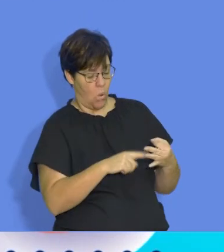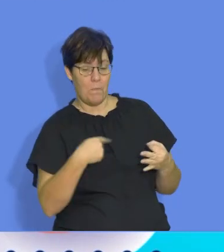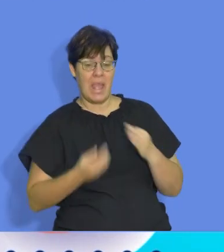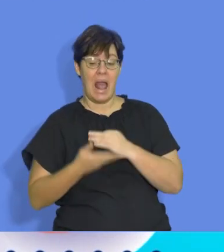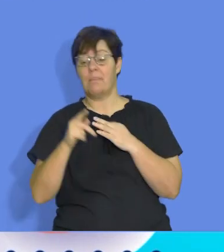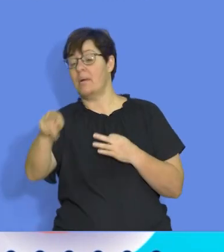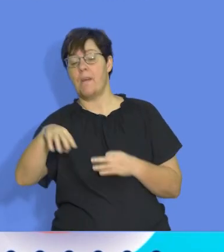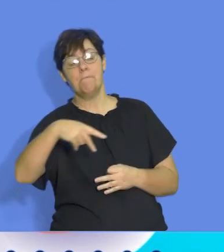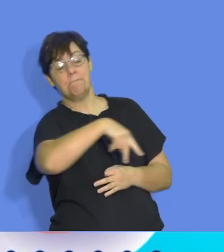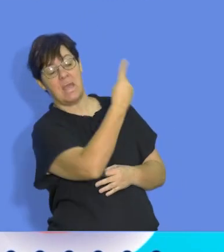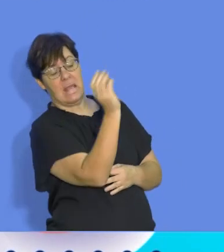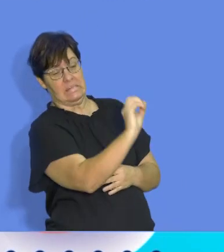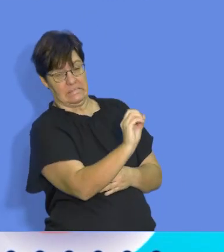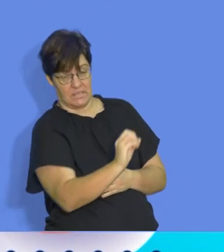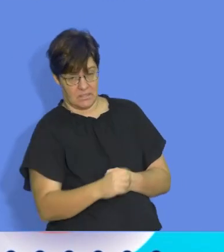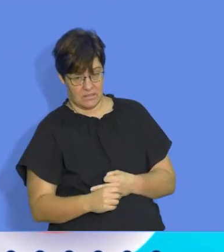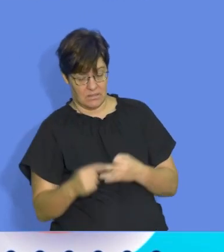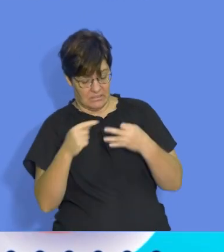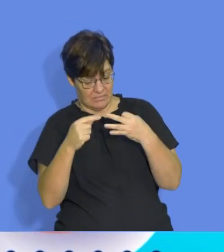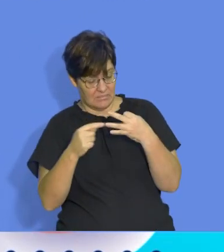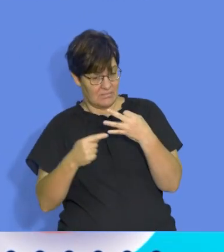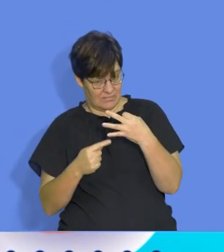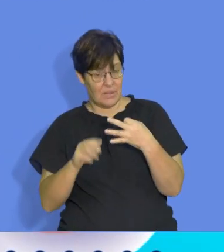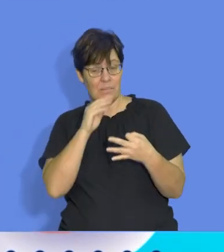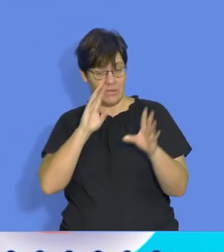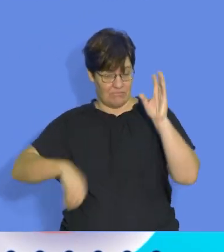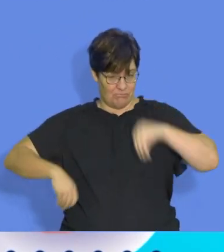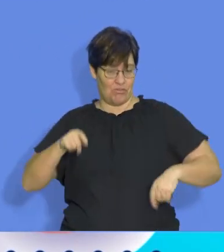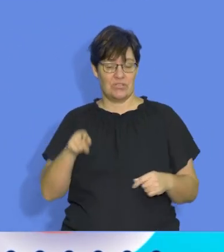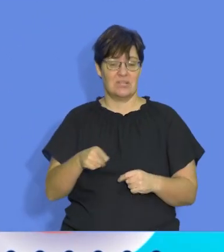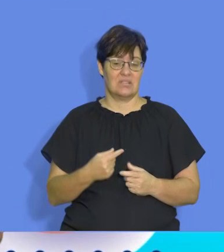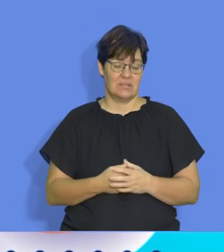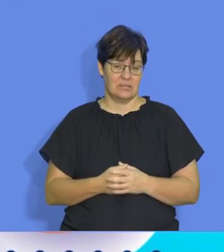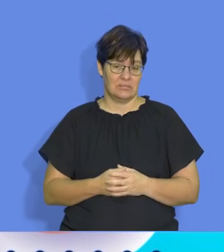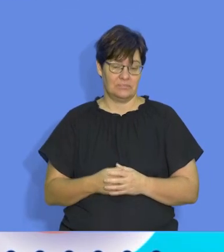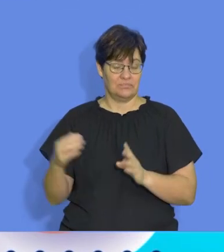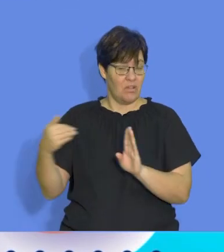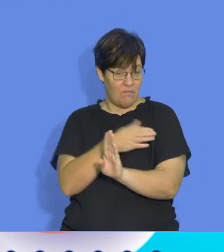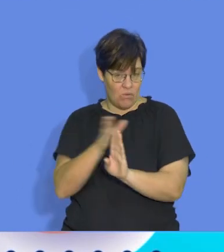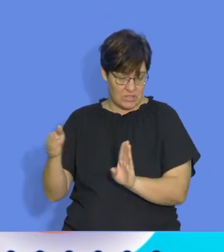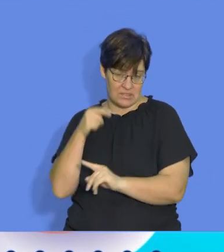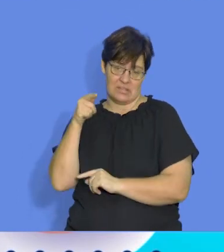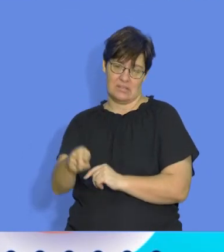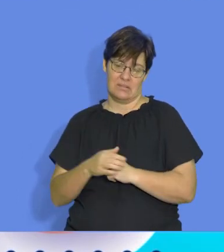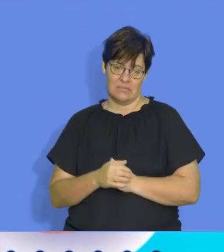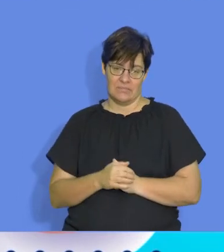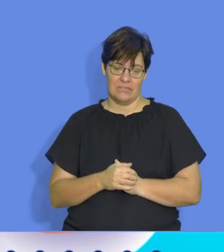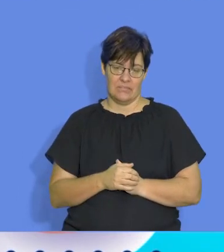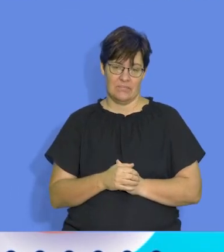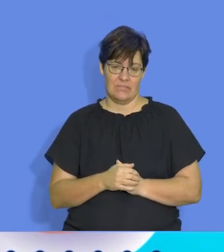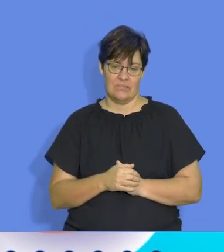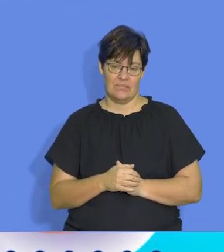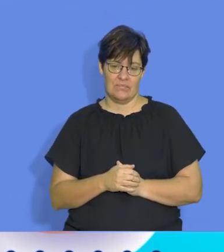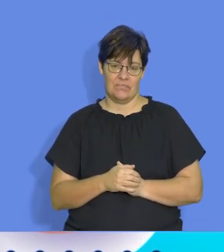somebody not having to pay the necessary taxes over to the state, all of that would be fraud, and